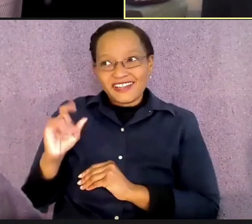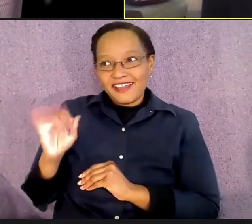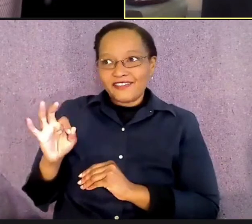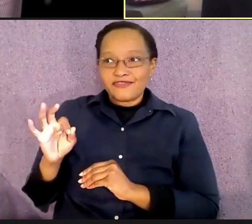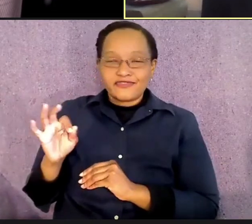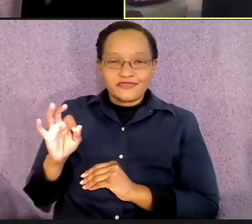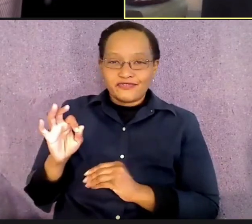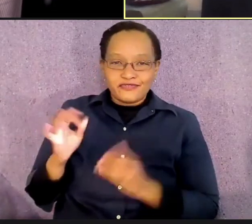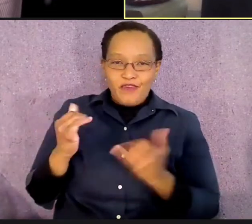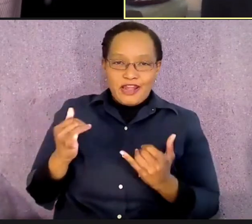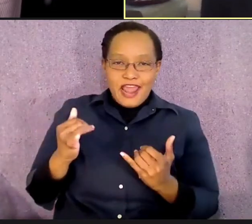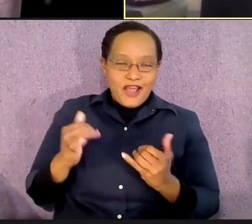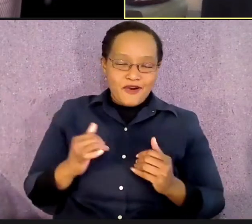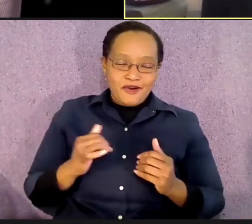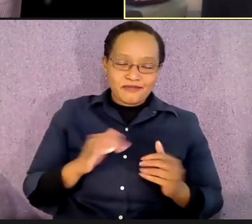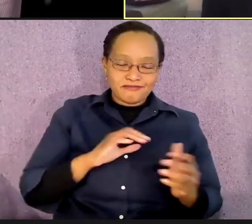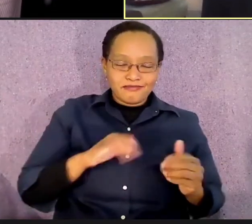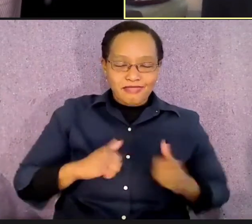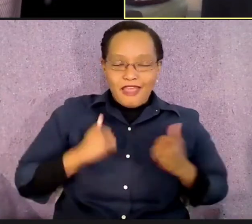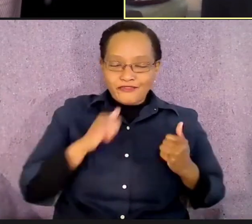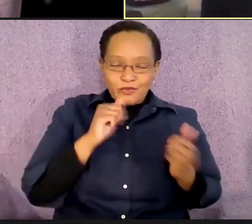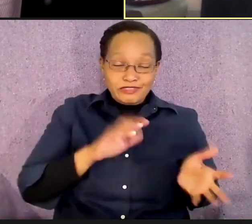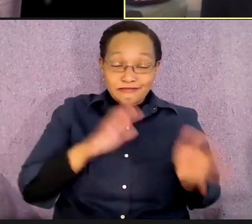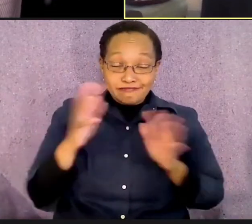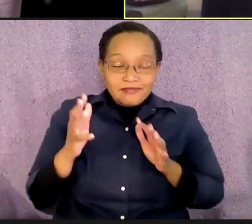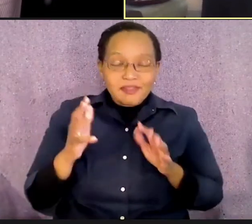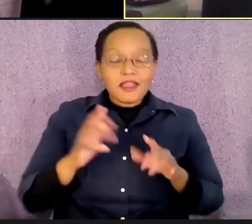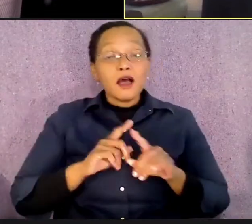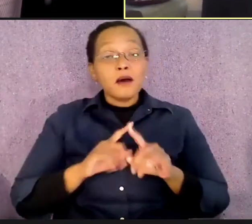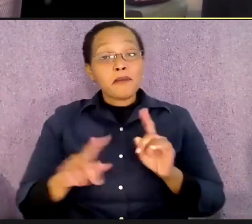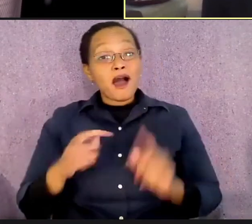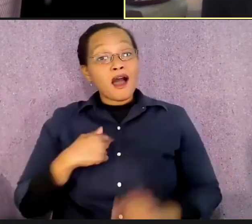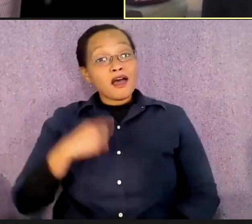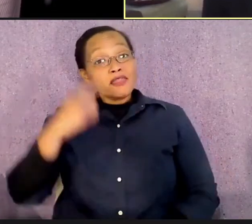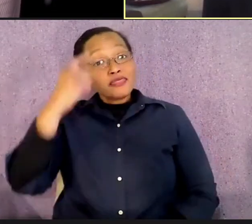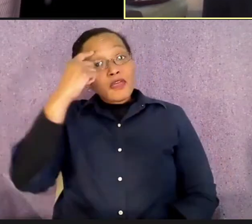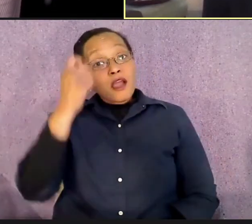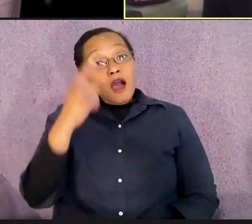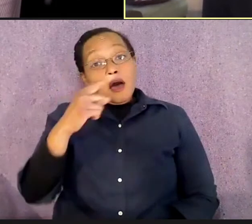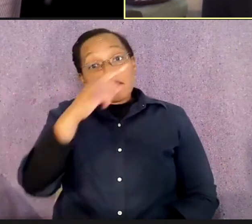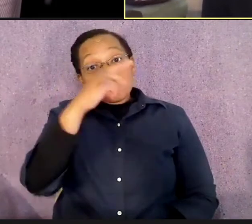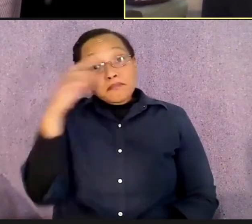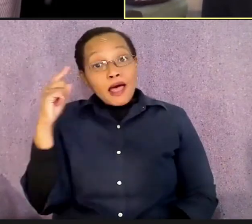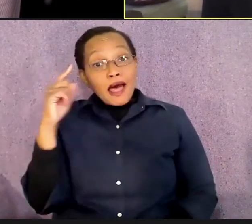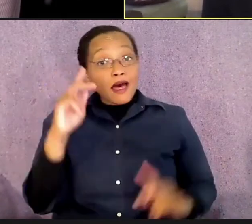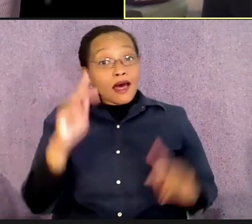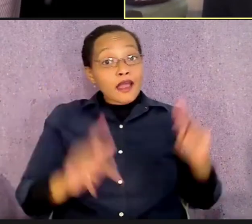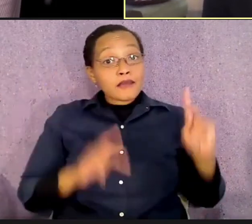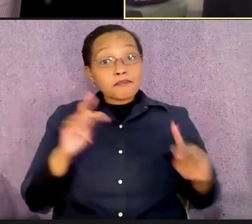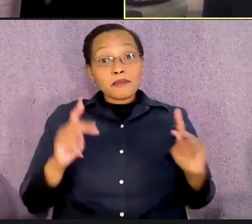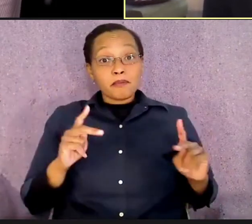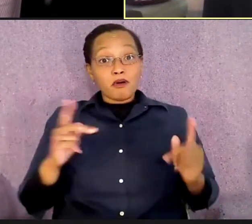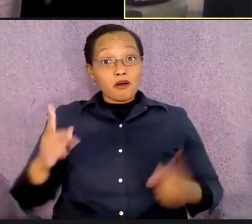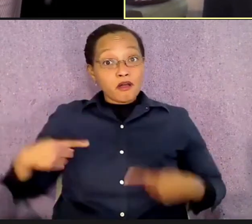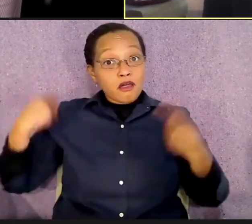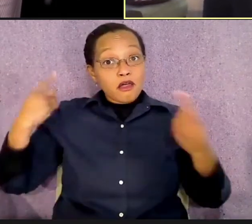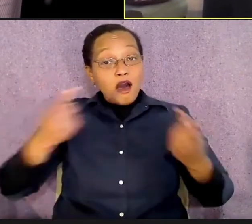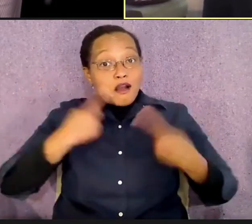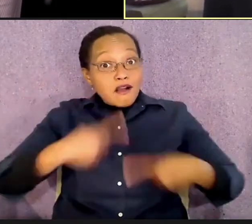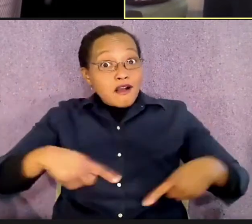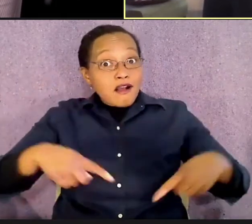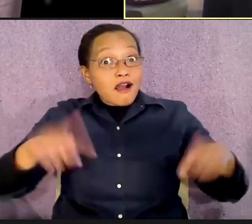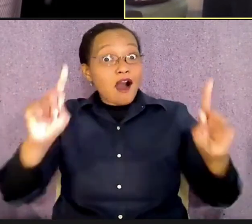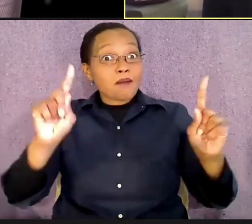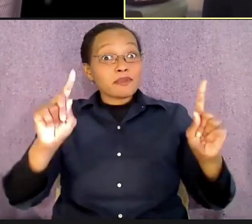like I'm understanding that like it's clearly, Black people couldn't have accomplished all we've accomplished in this country if we only